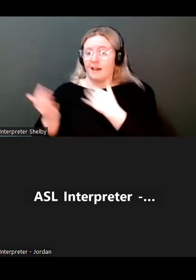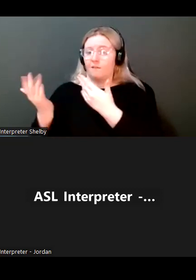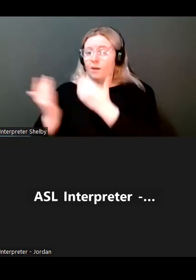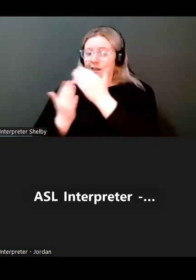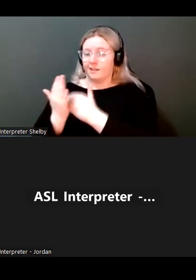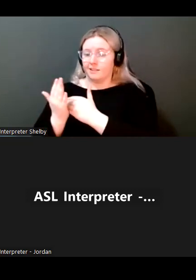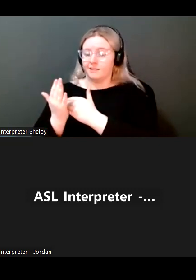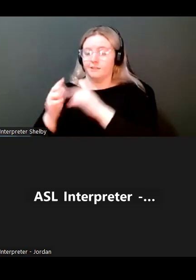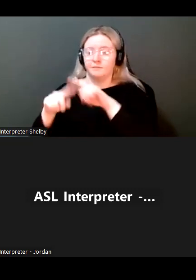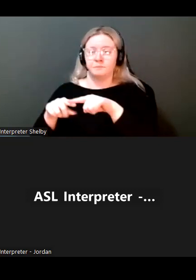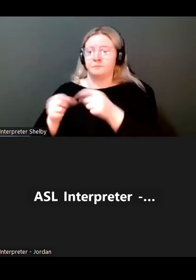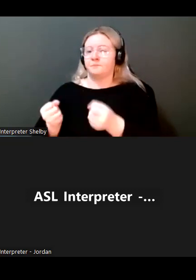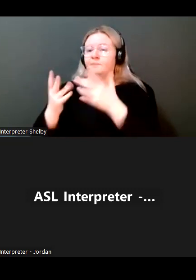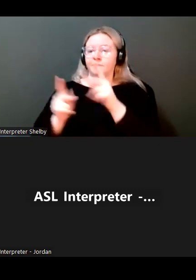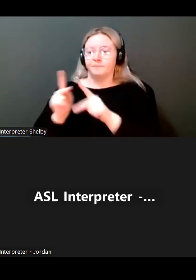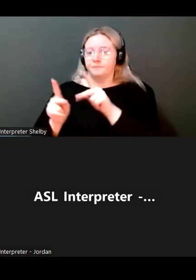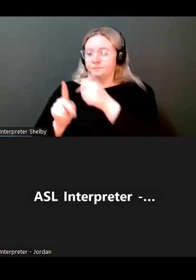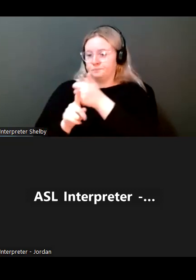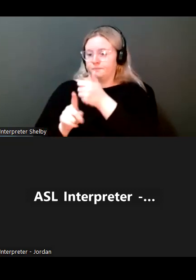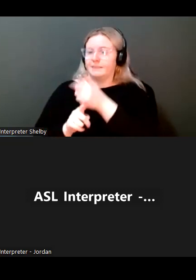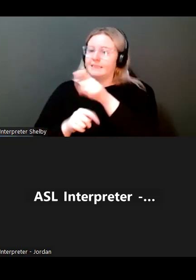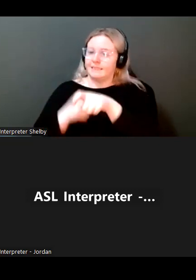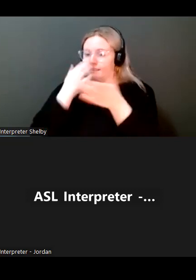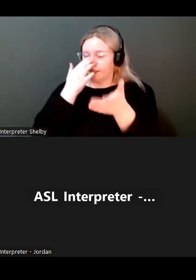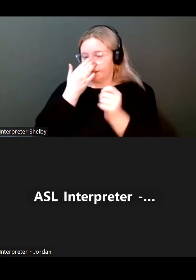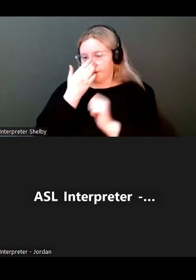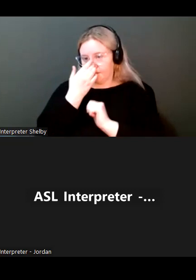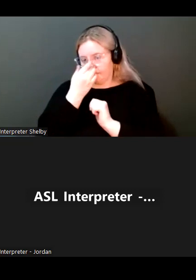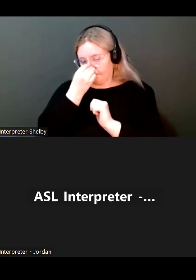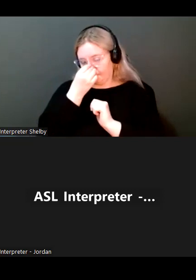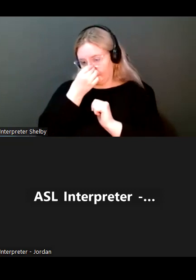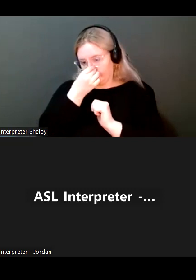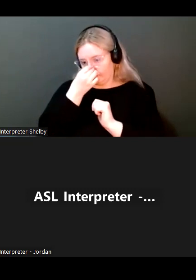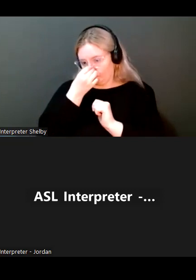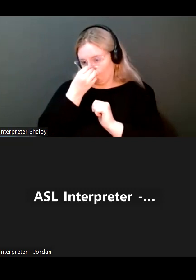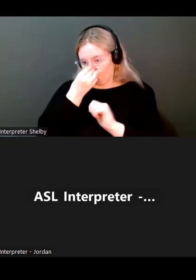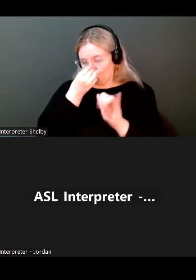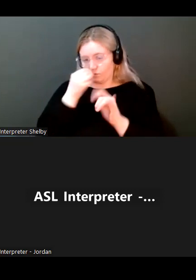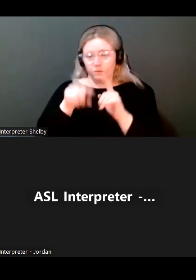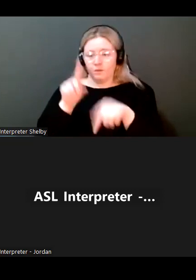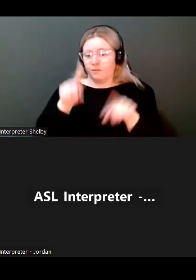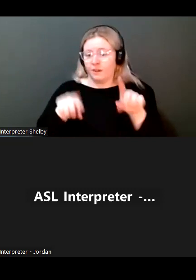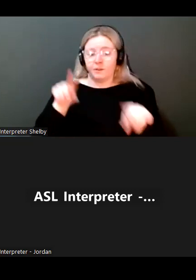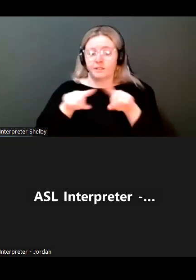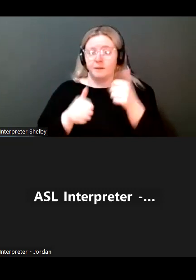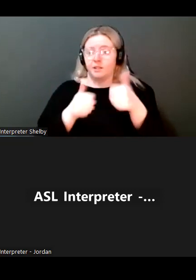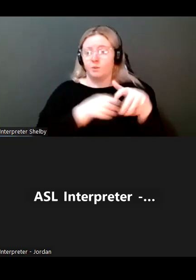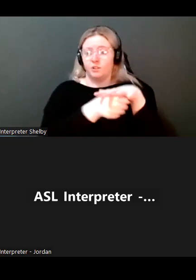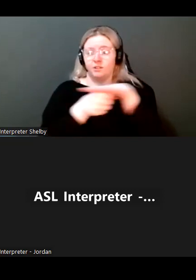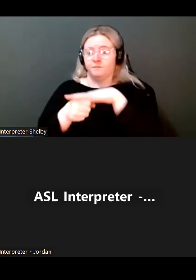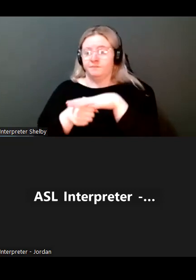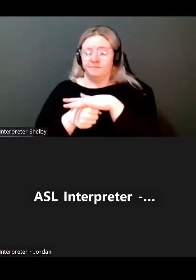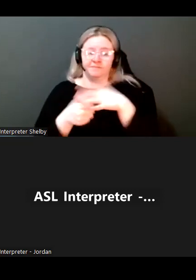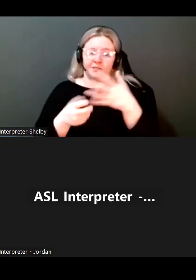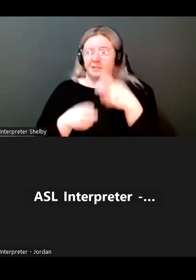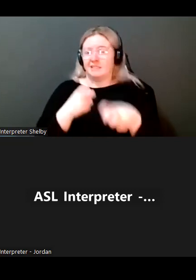depending on how many people are looking for the services at any particular time, and it varies by region. So it's hard to say, but